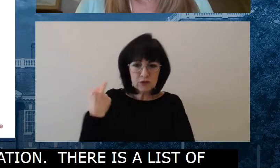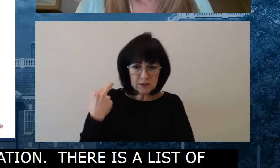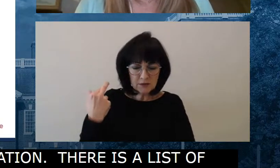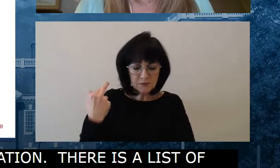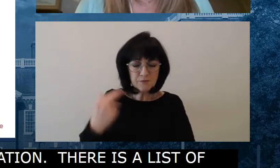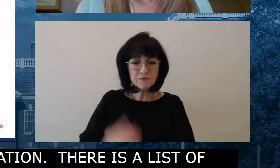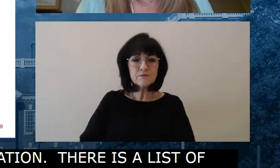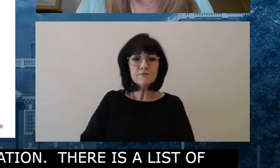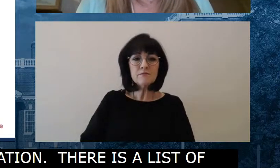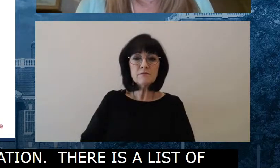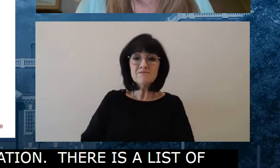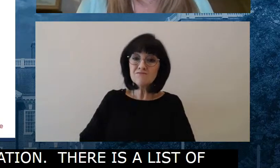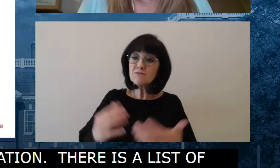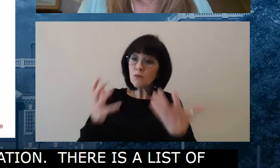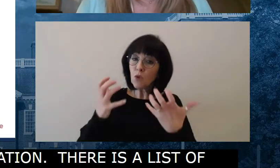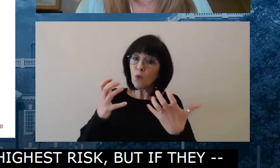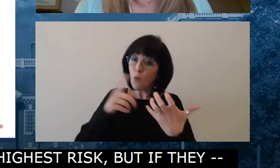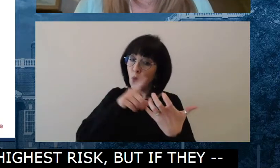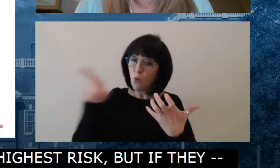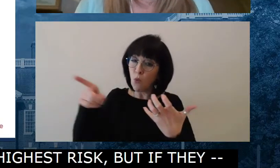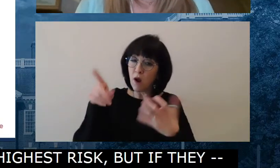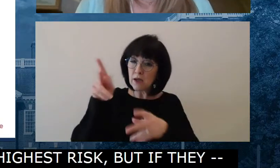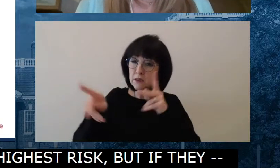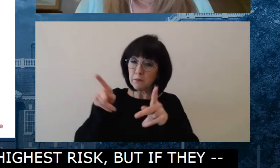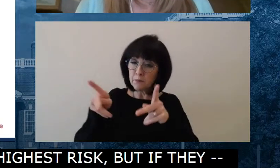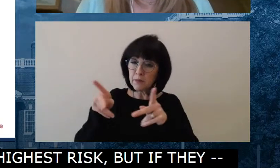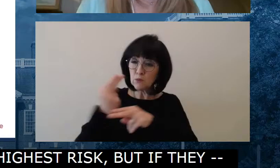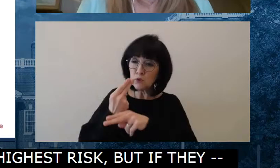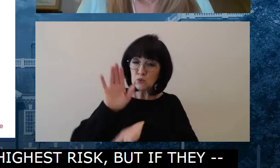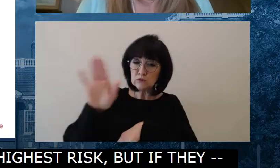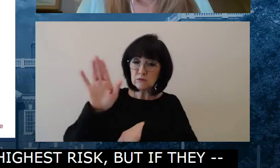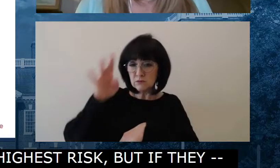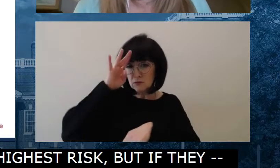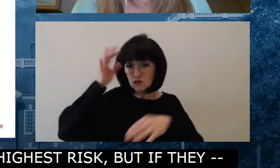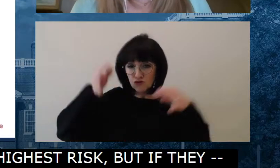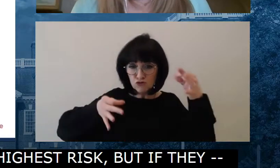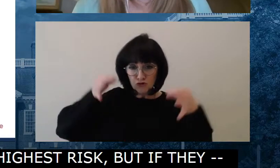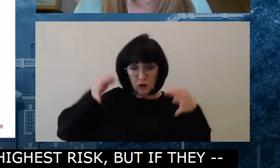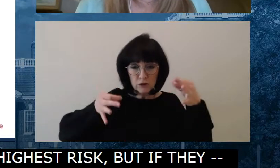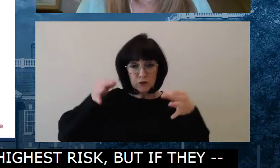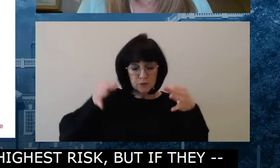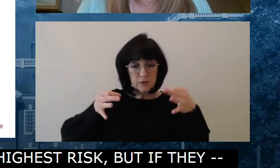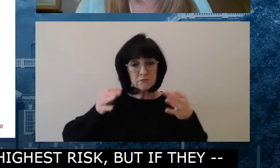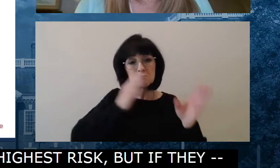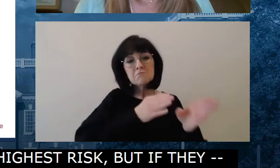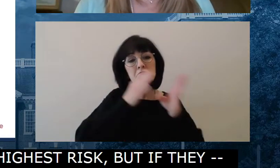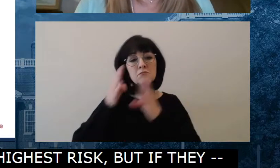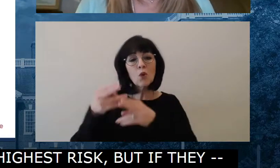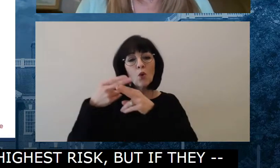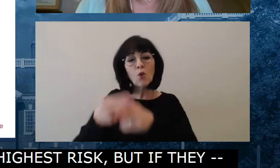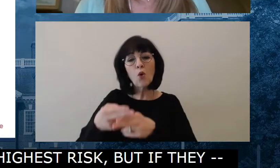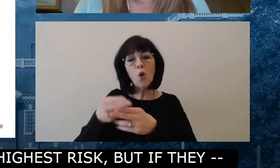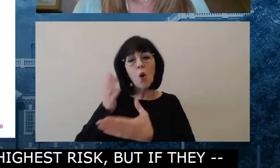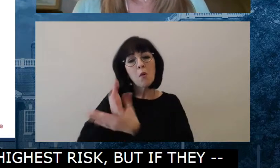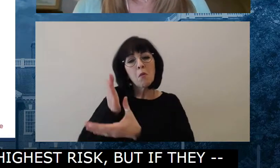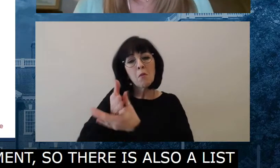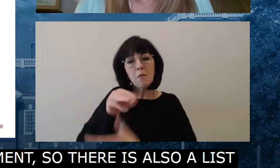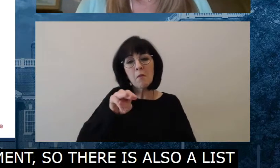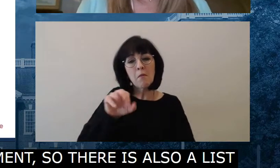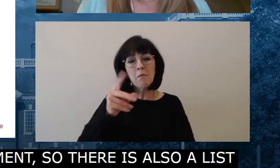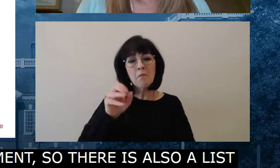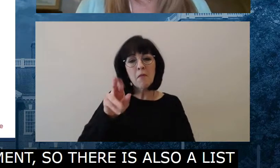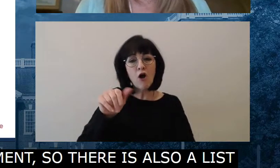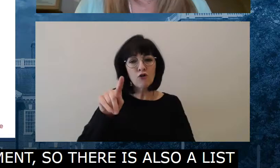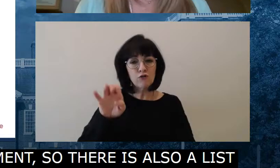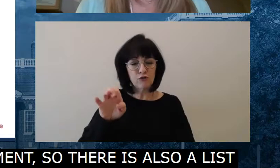we want them to use their judgment. So there's also a list of moderate risk conditions. And there's